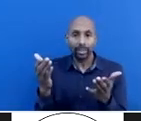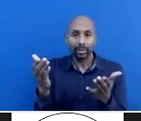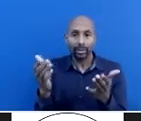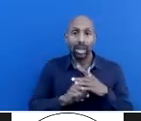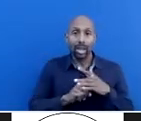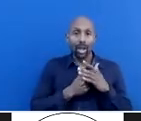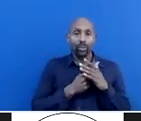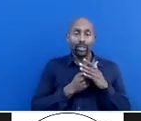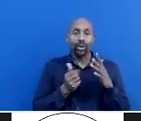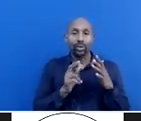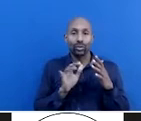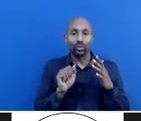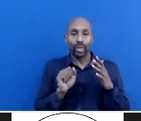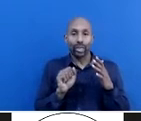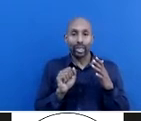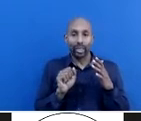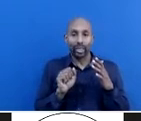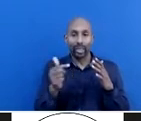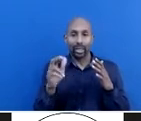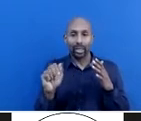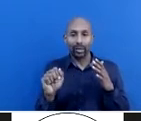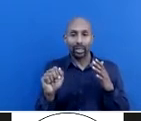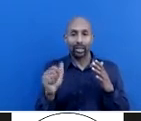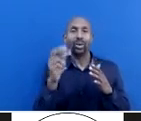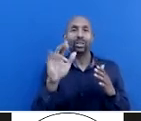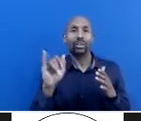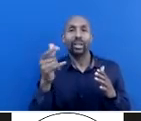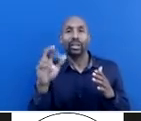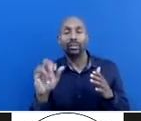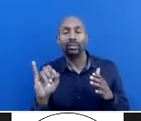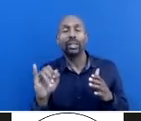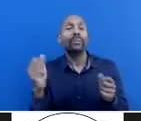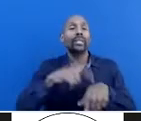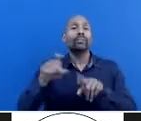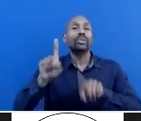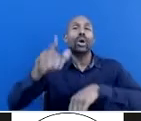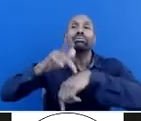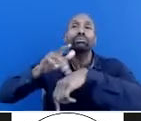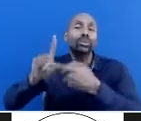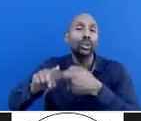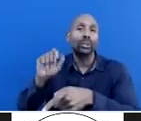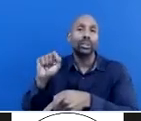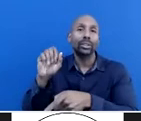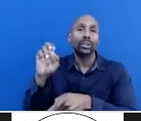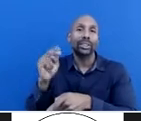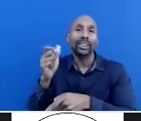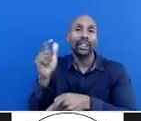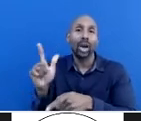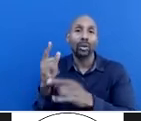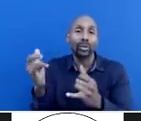these you'll often find, let's say if you go to, you know, Senegal today or really many parts of West